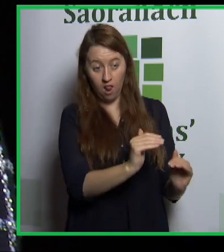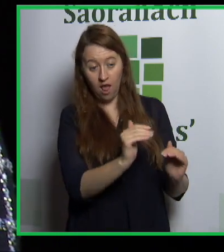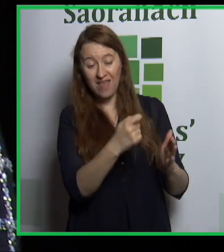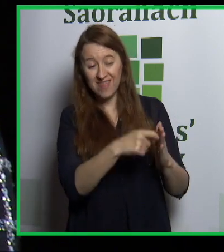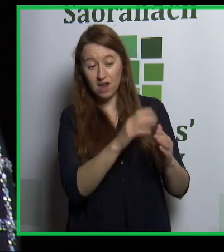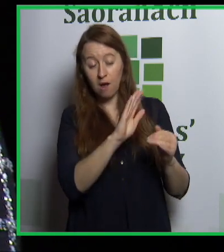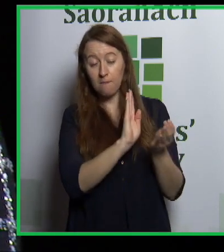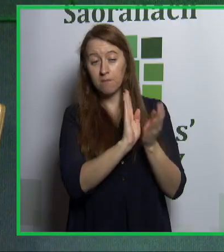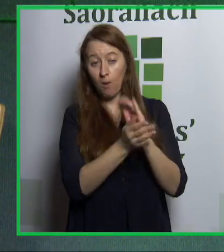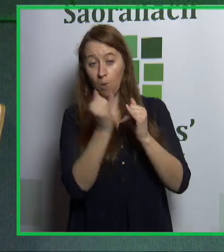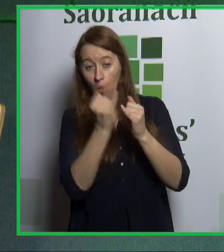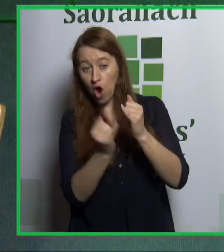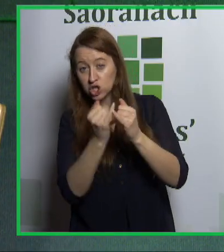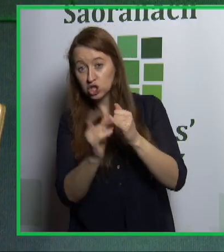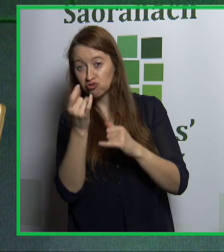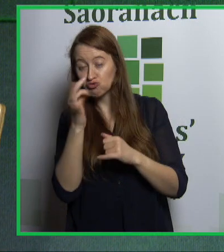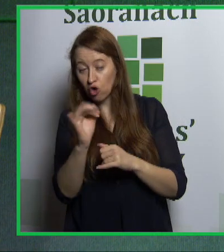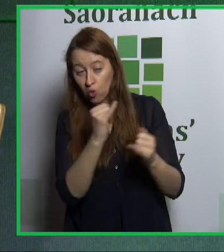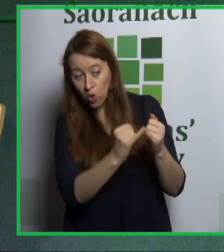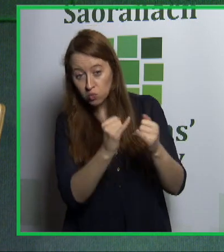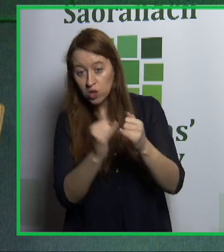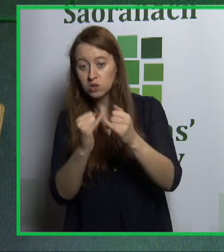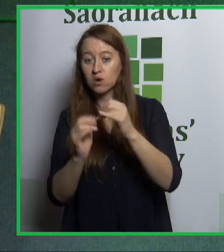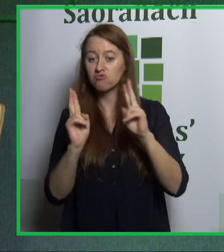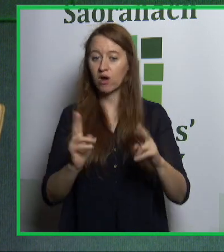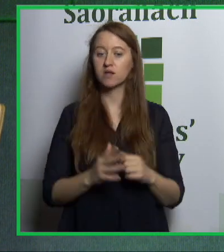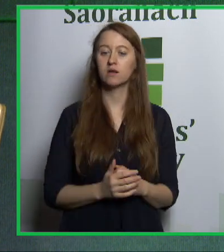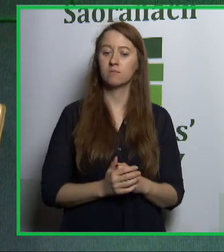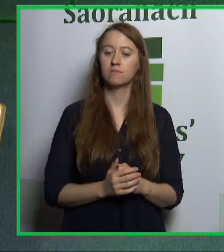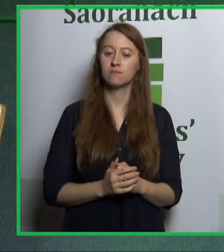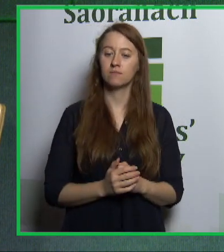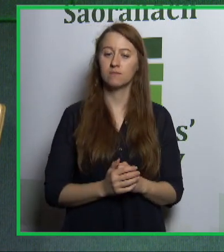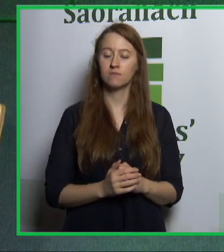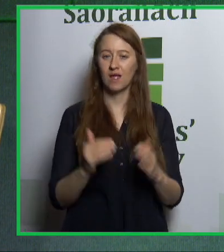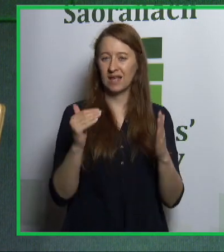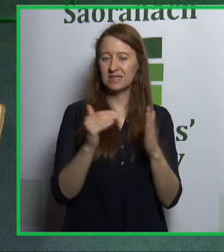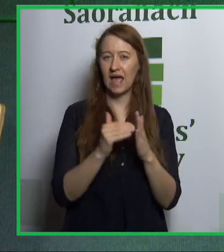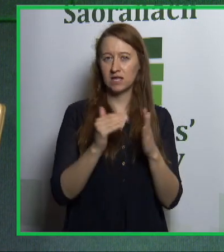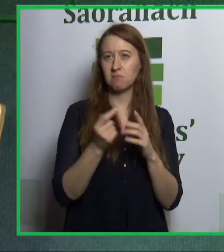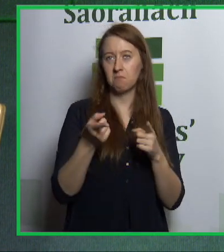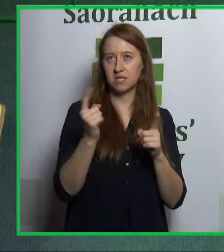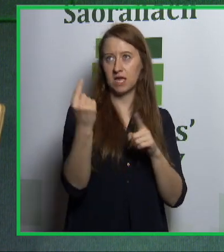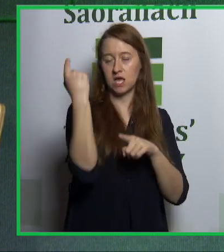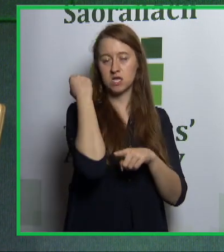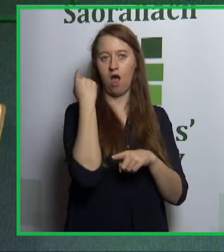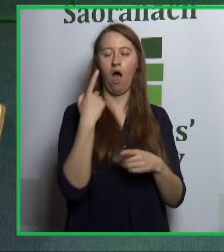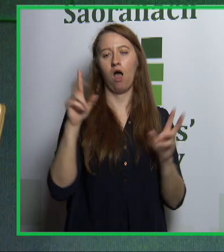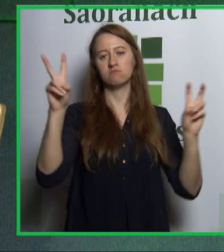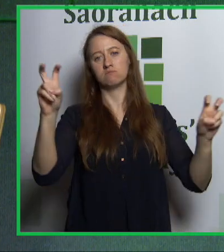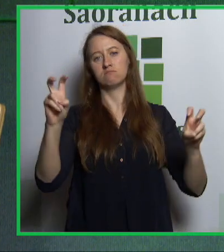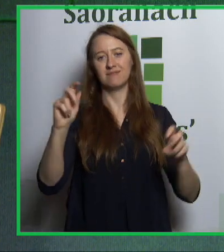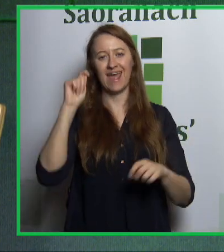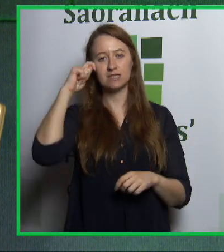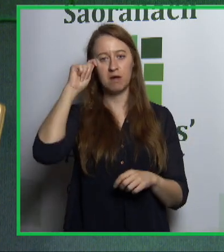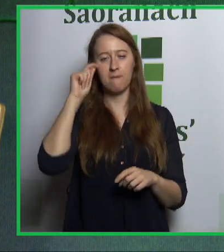deeper dependency? Yeah, like I don't think like that was what you'd call the experimental stage. I was there. I was arrested for